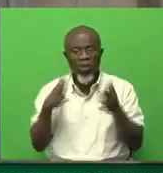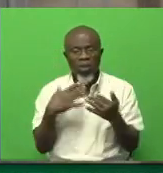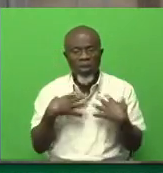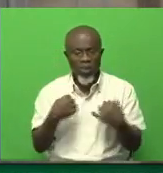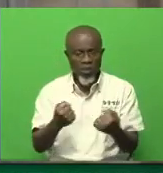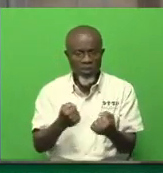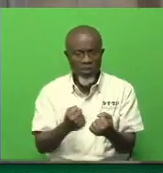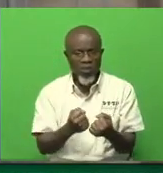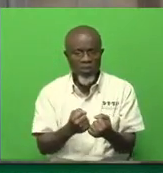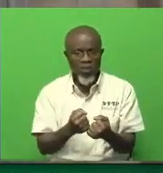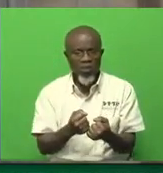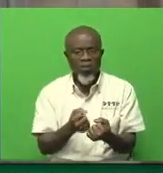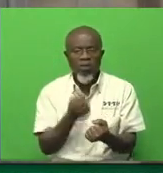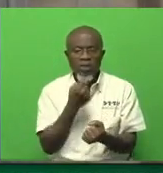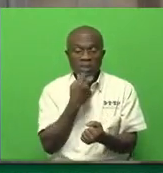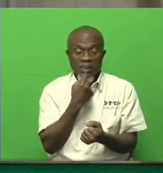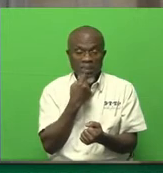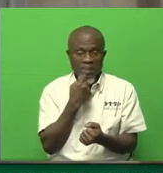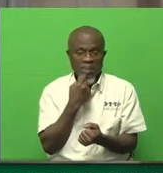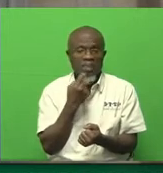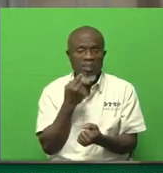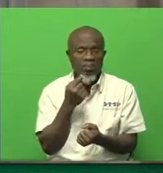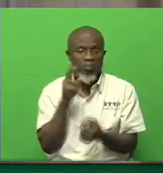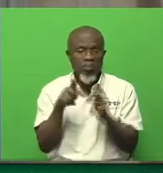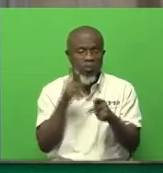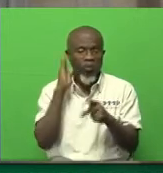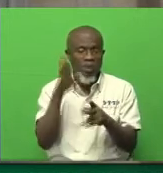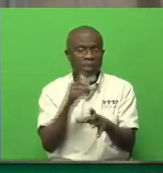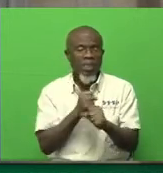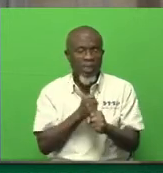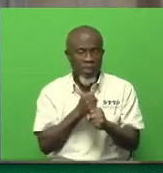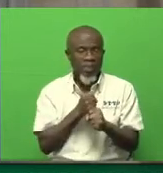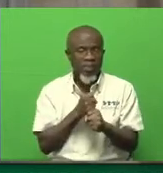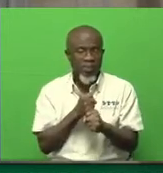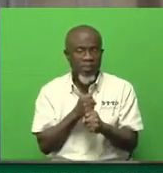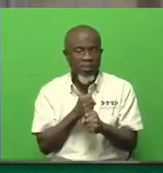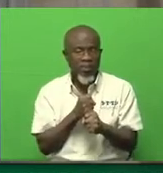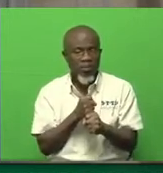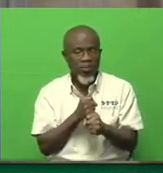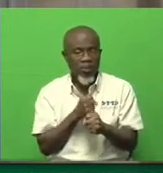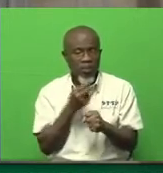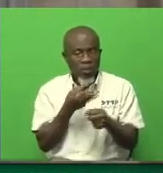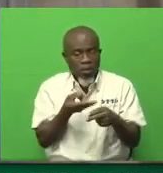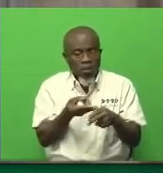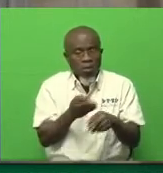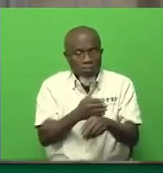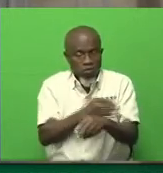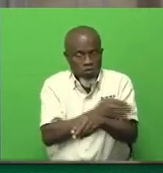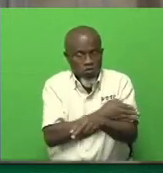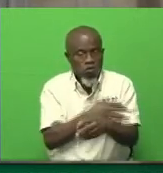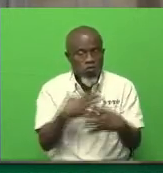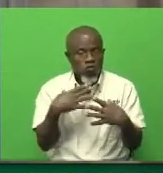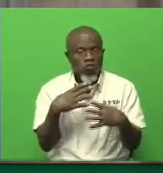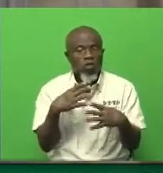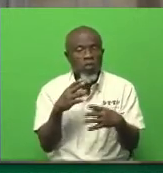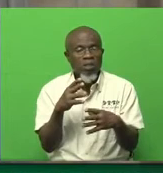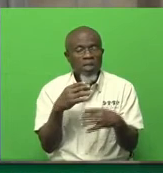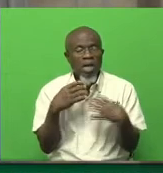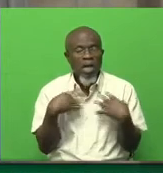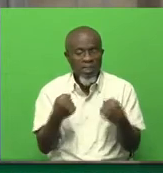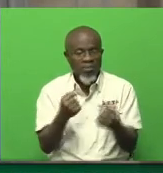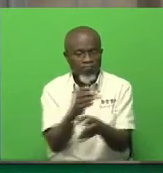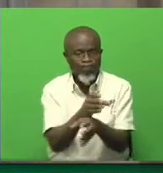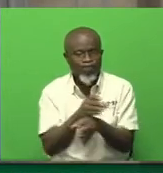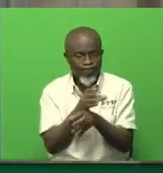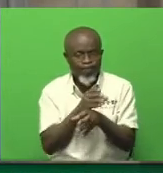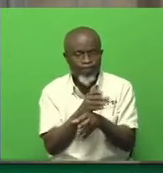to Quality Health Care through our Modern Health Facilities I would like to thank my political leader for the vision to plan